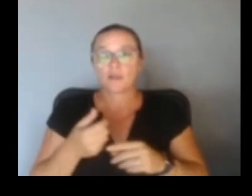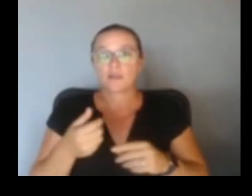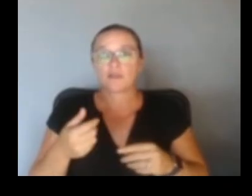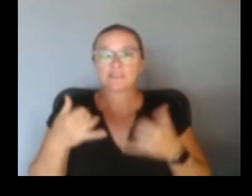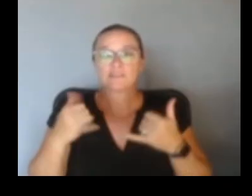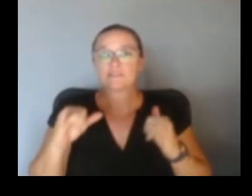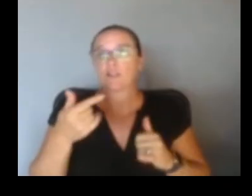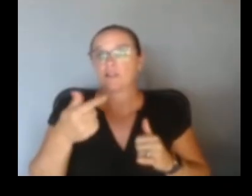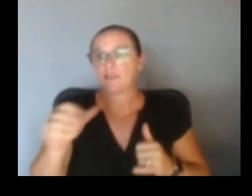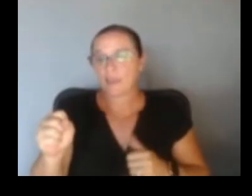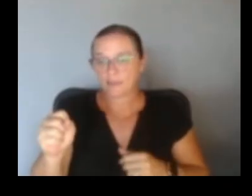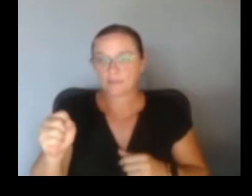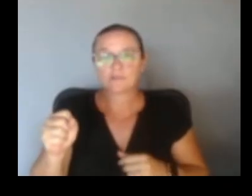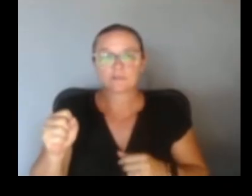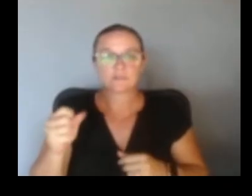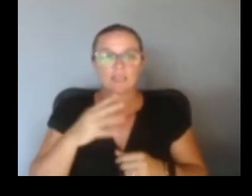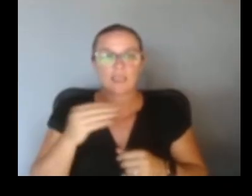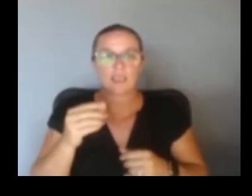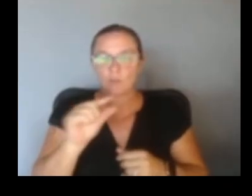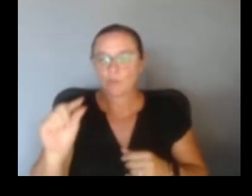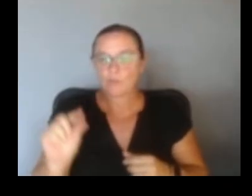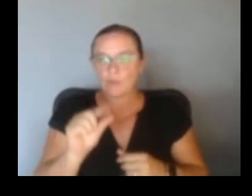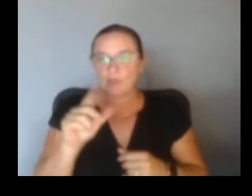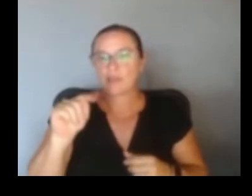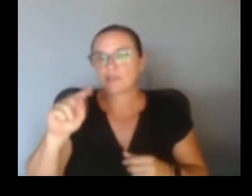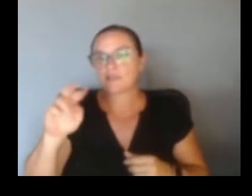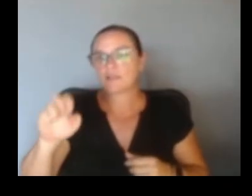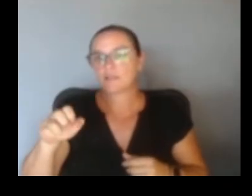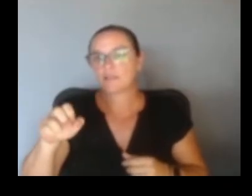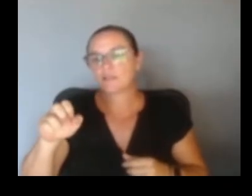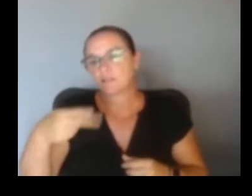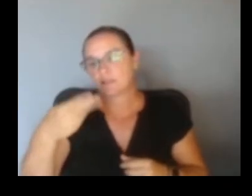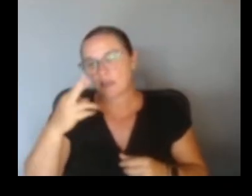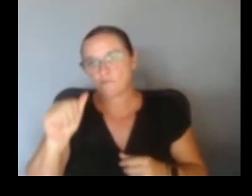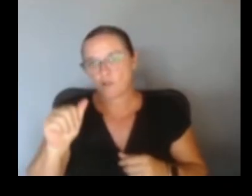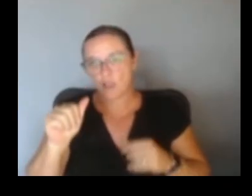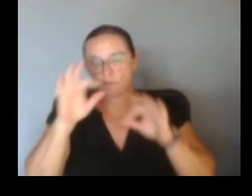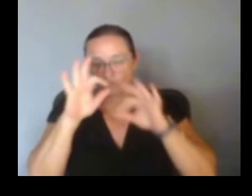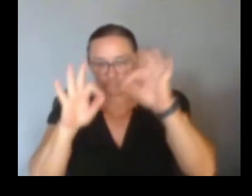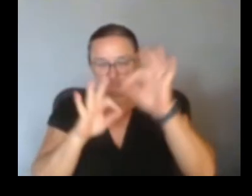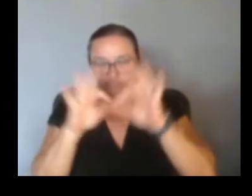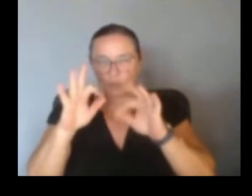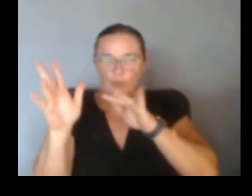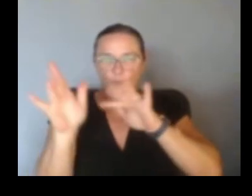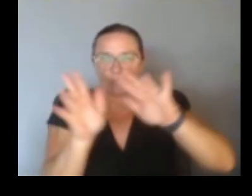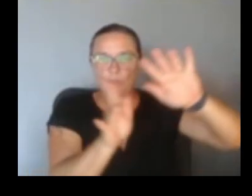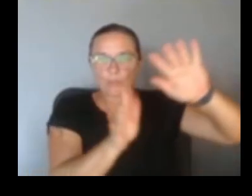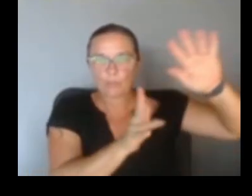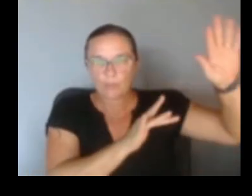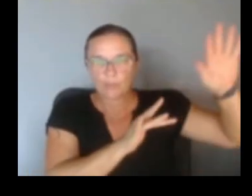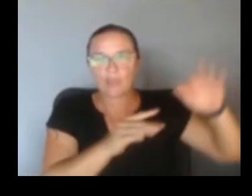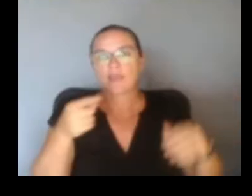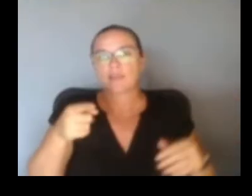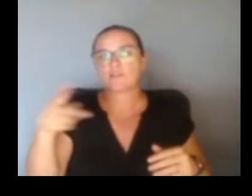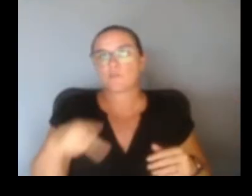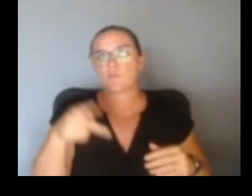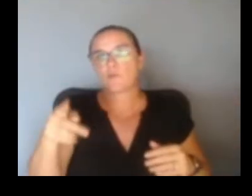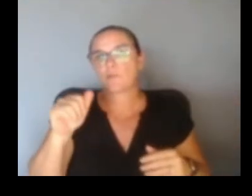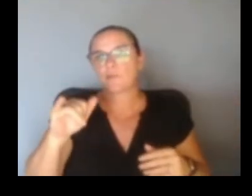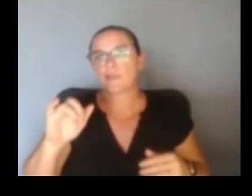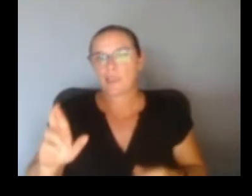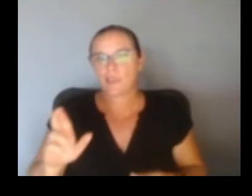and small bits of tephra that can blow with the wind. Here is the Purple Air Citizen Science Monitoring